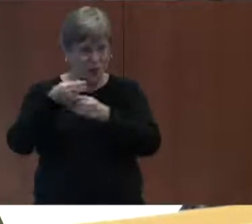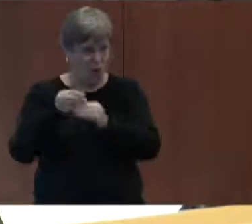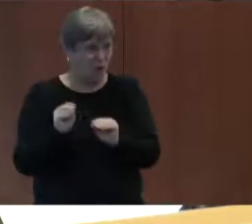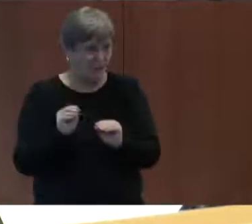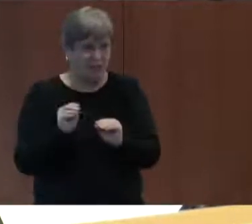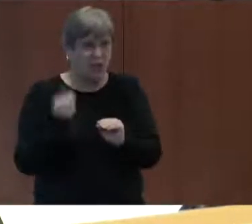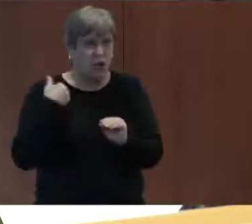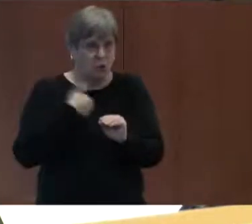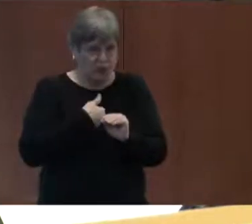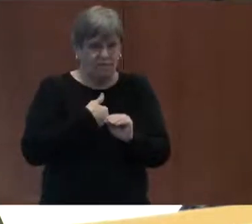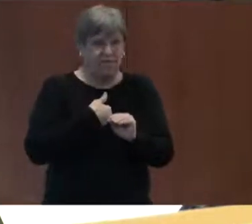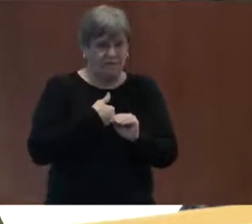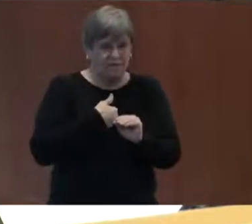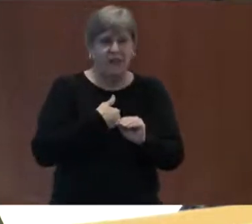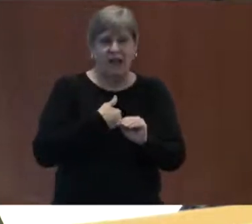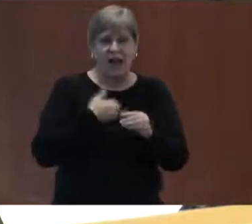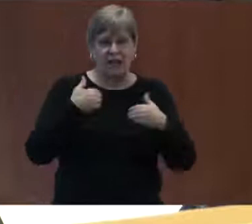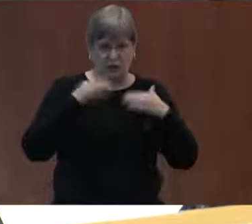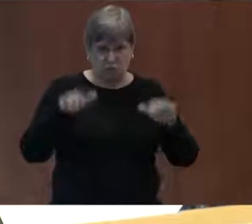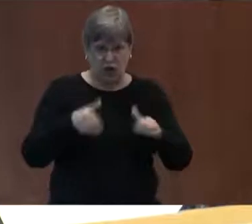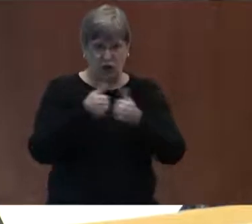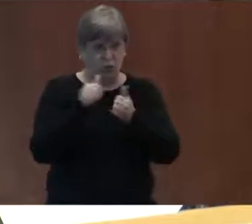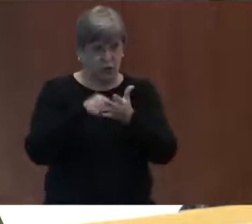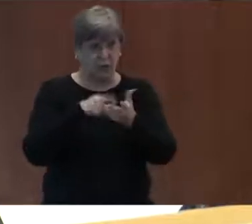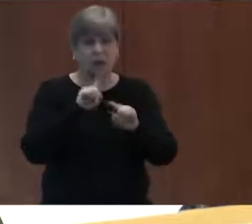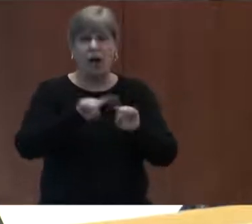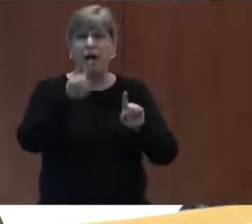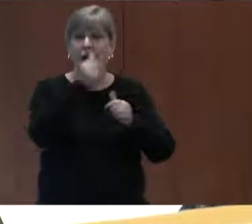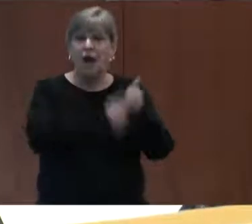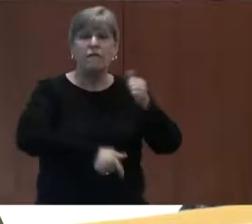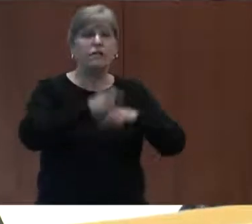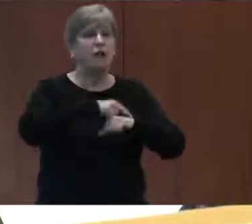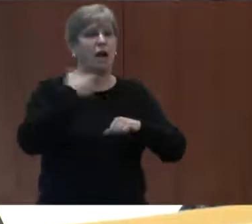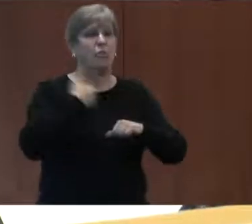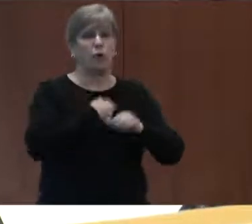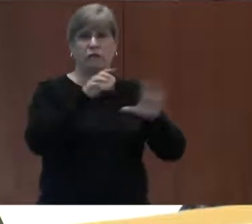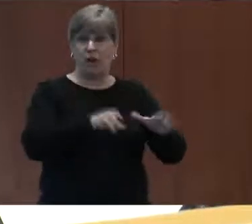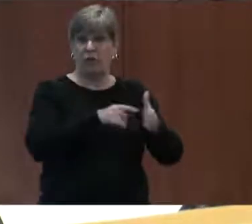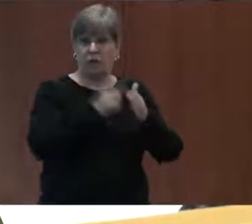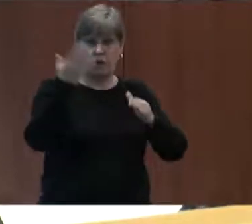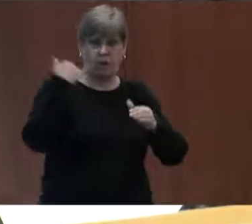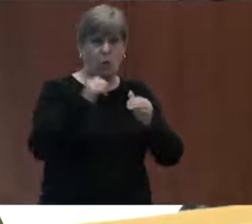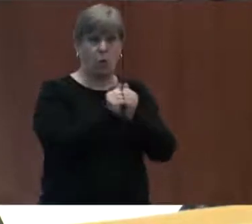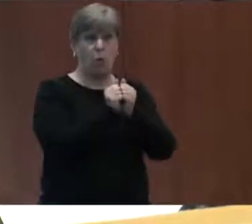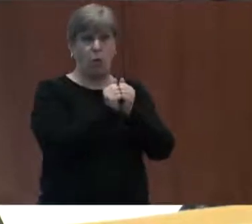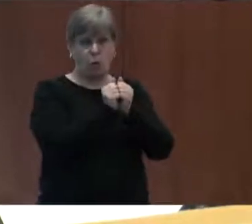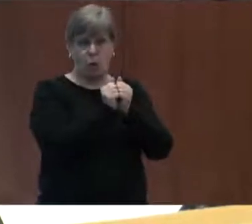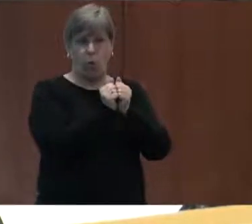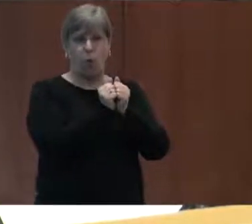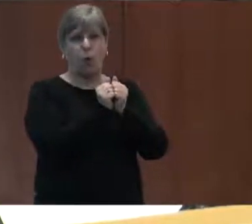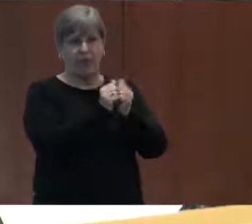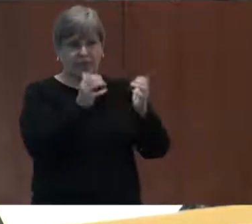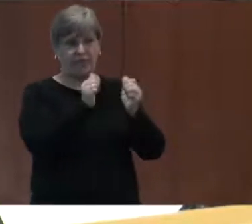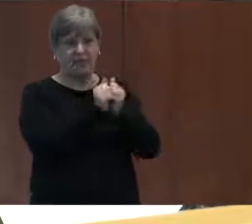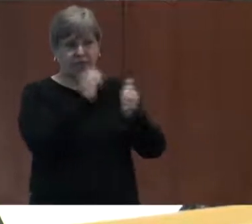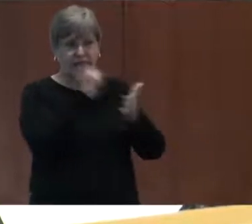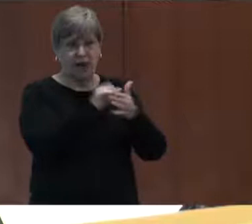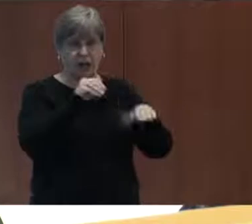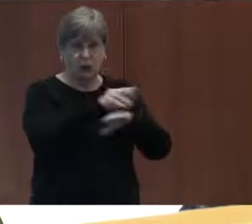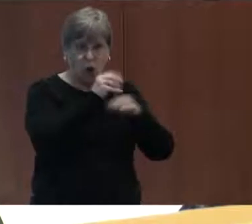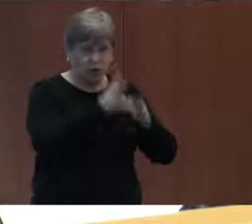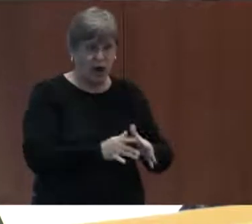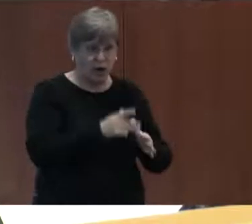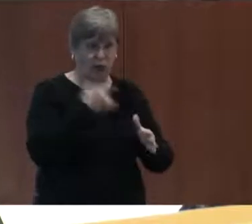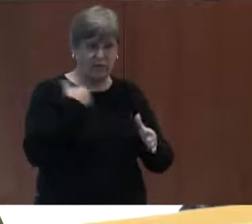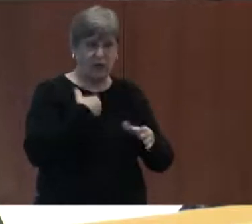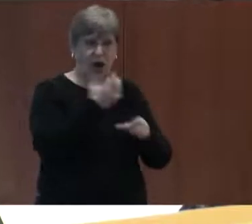We've gone through a couple challenges to this. But each time we've done something like this, we've gotten a consultant, we've gotten return on investment, and I've been convinced